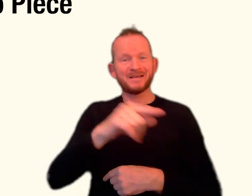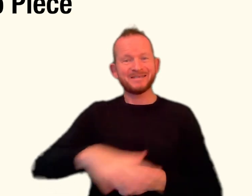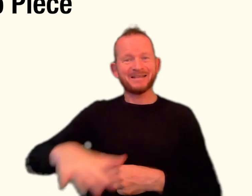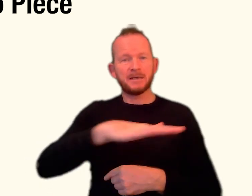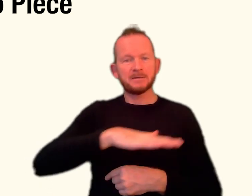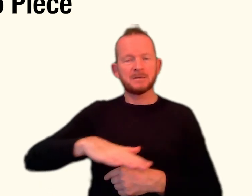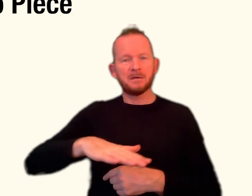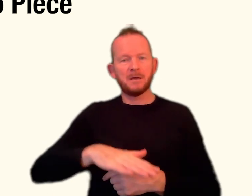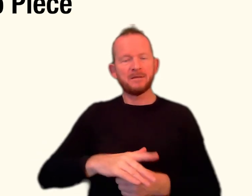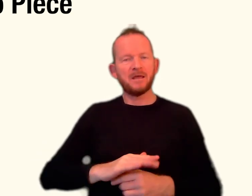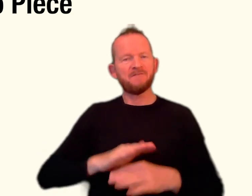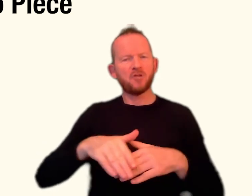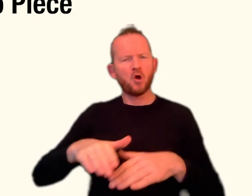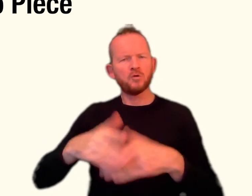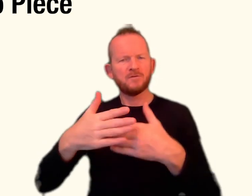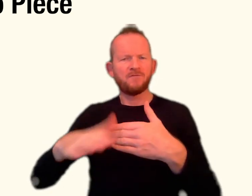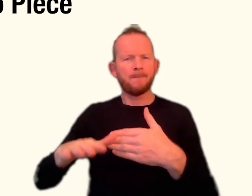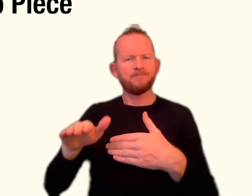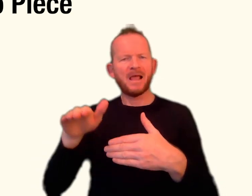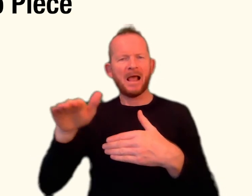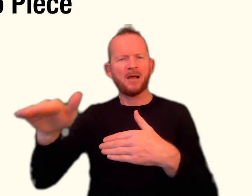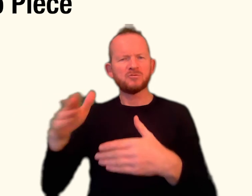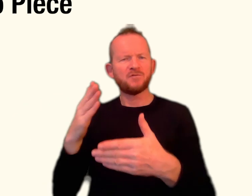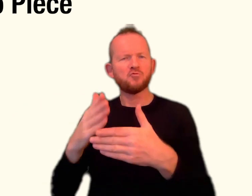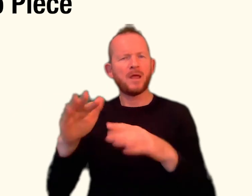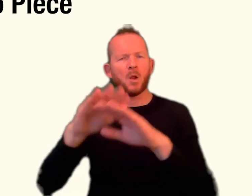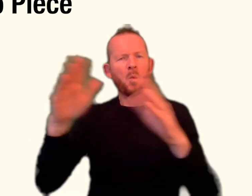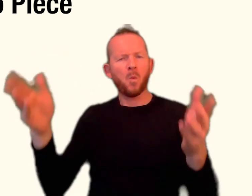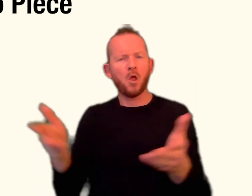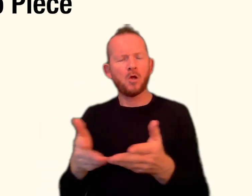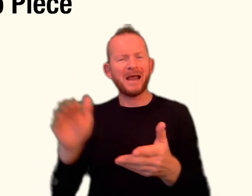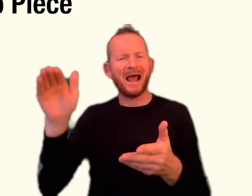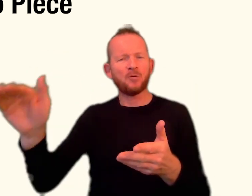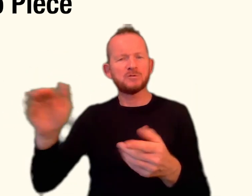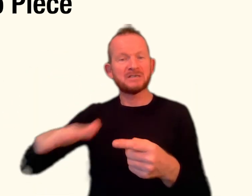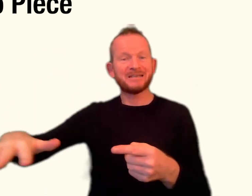that flow across from the outer real world, outer society into